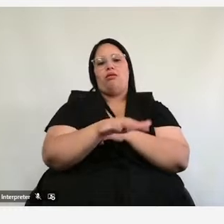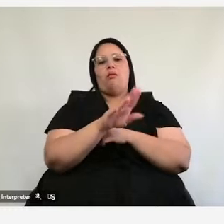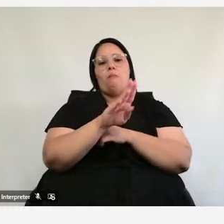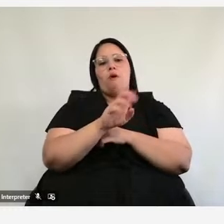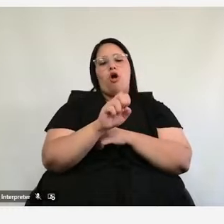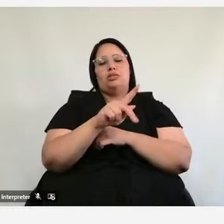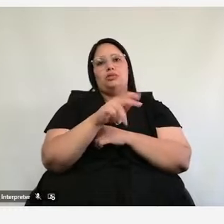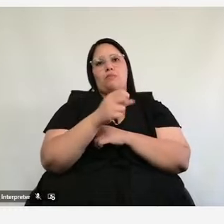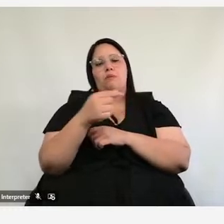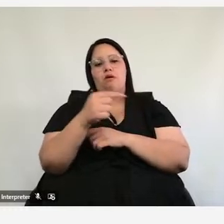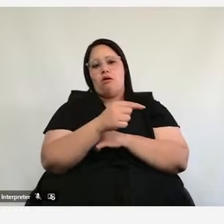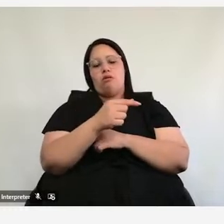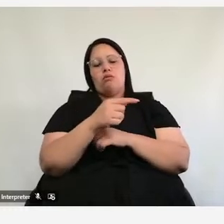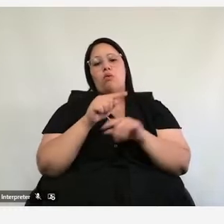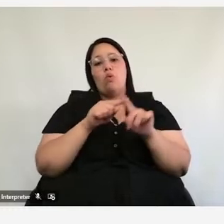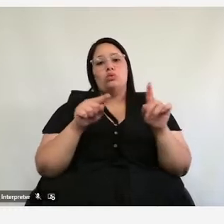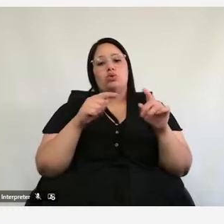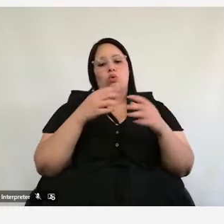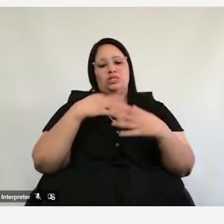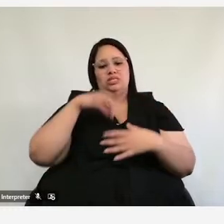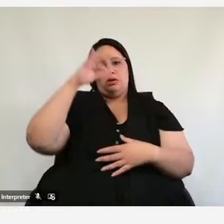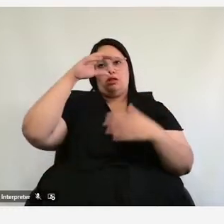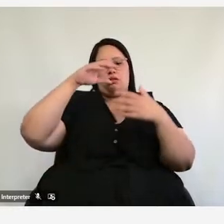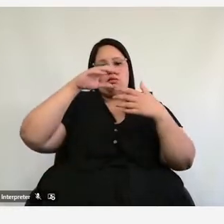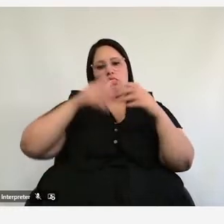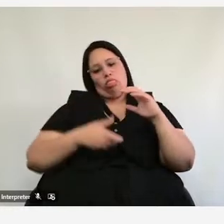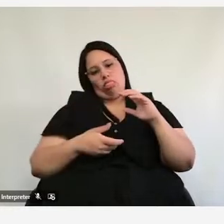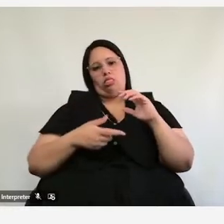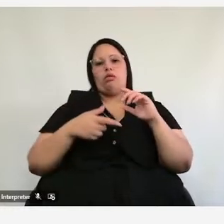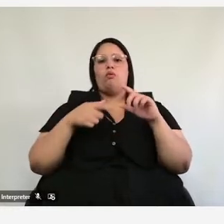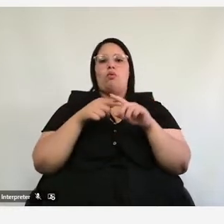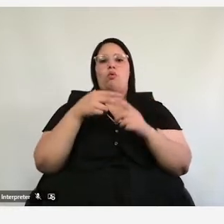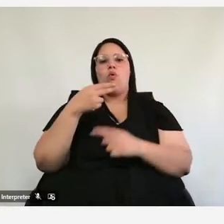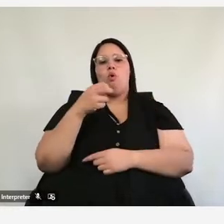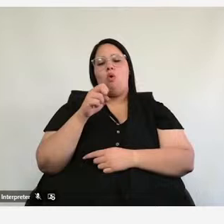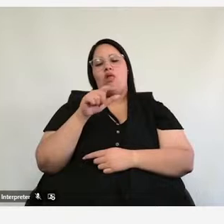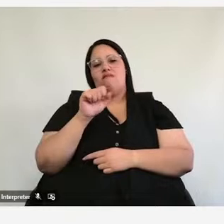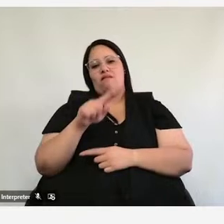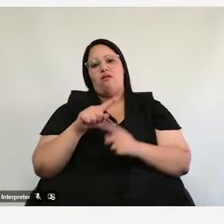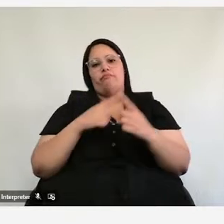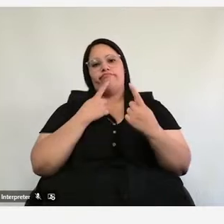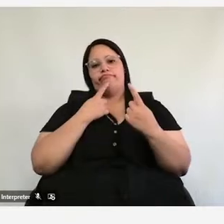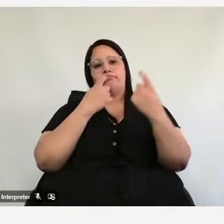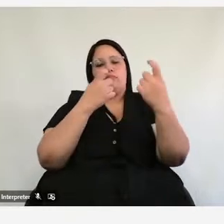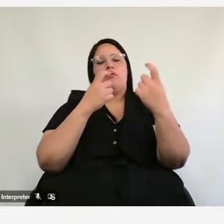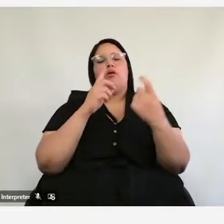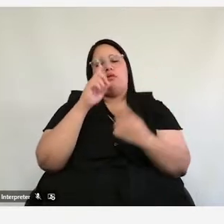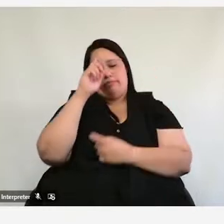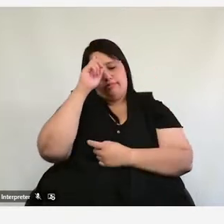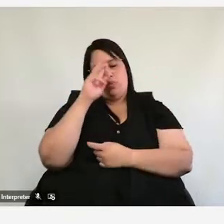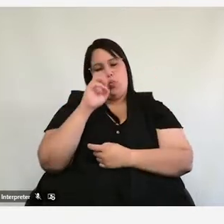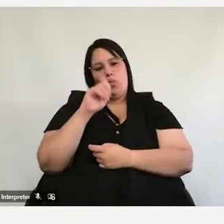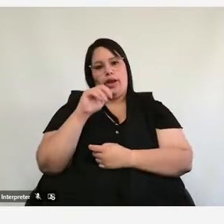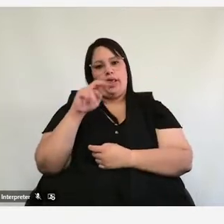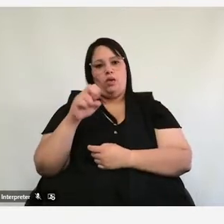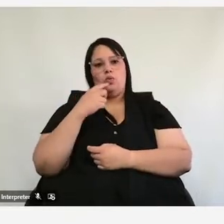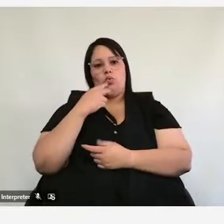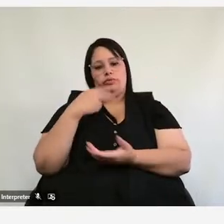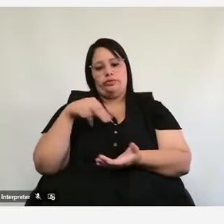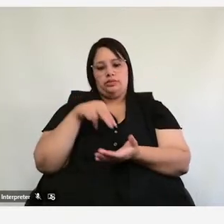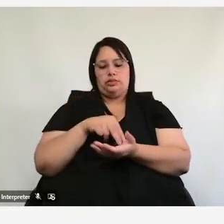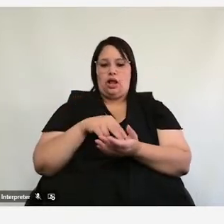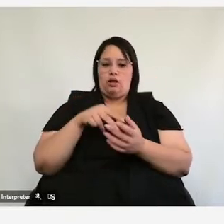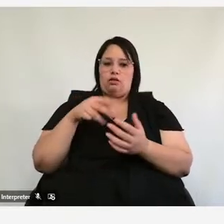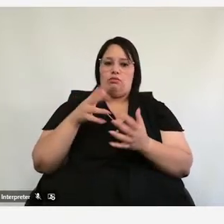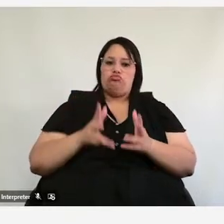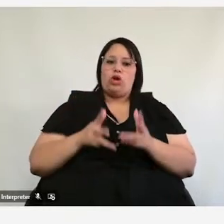is the unbroken spirit of Oliver Tambo in exile. It is the defiant cry of Winnie Madikizela Mandela, who stood in the trains of